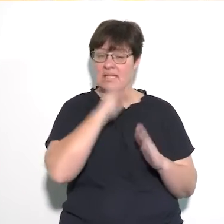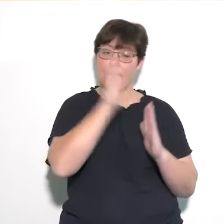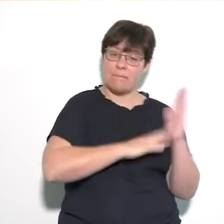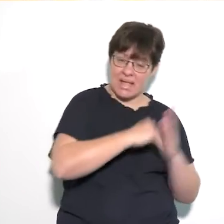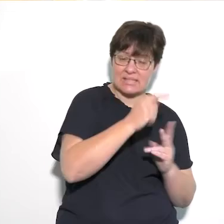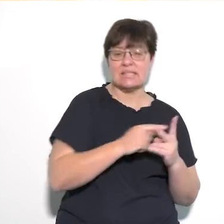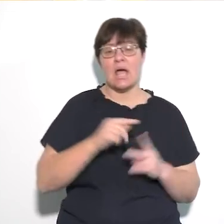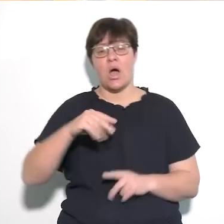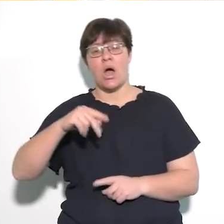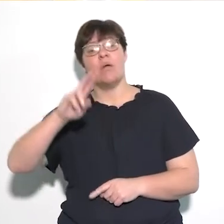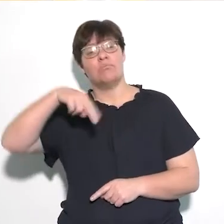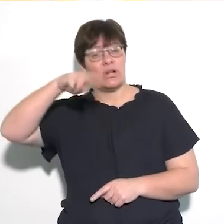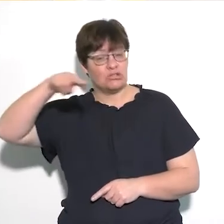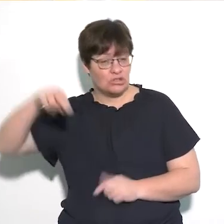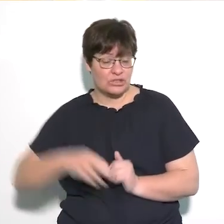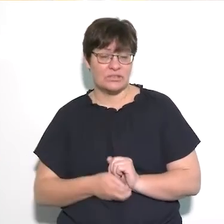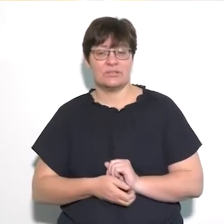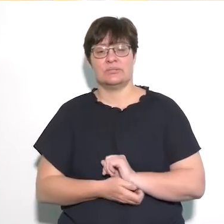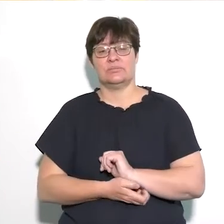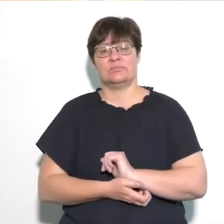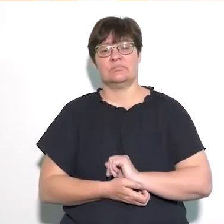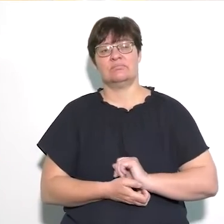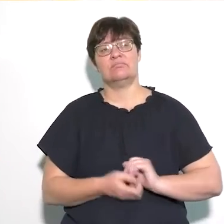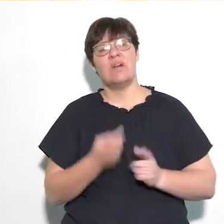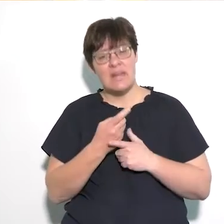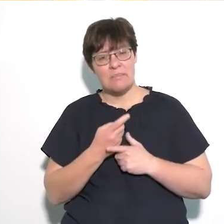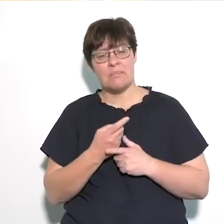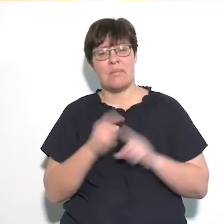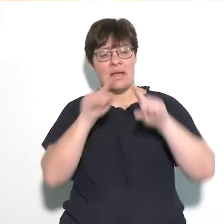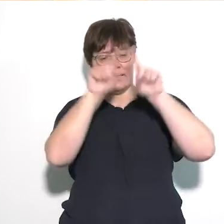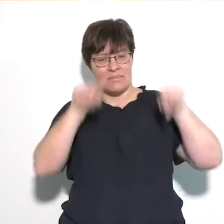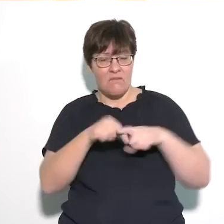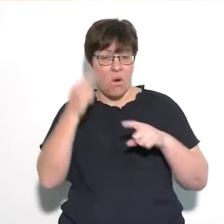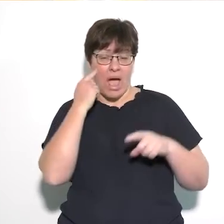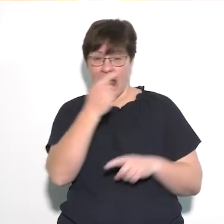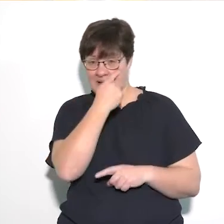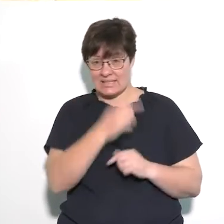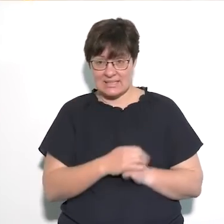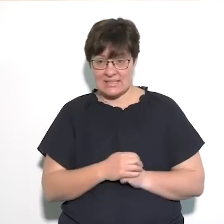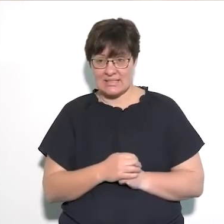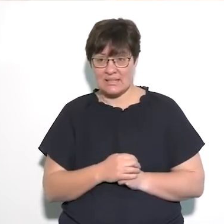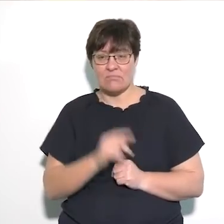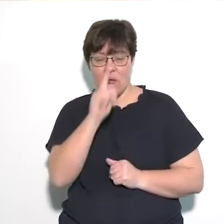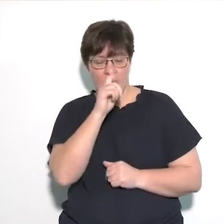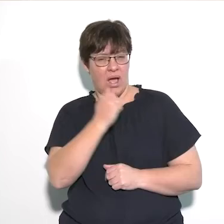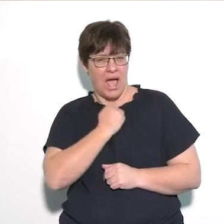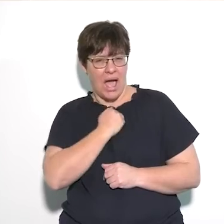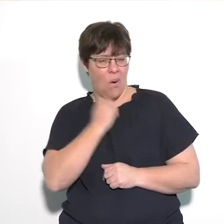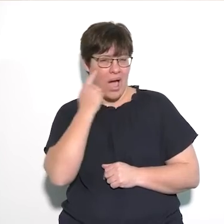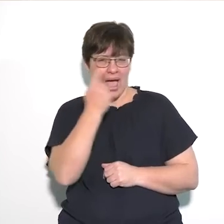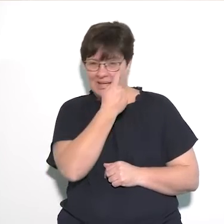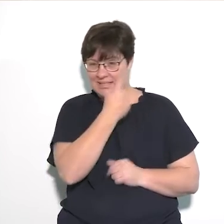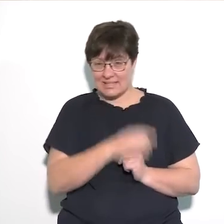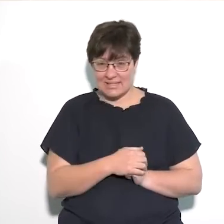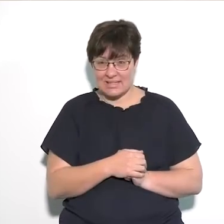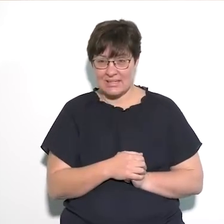need paint brushes, and then you would need templates for the eyes. Have a look at our eyes